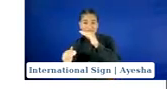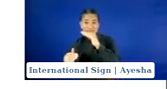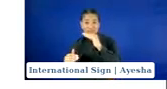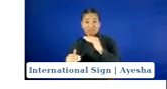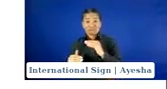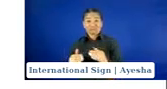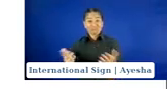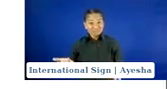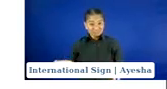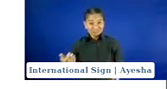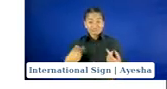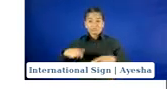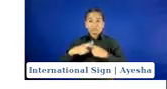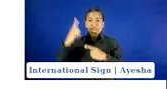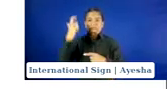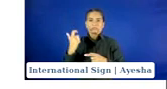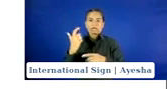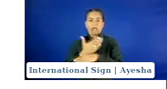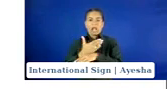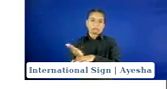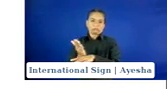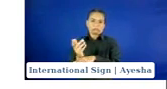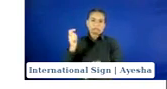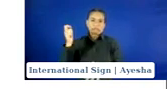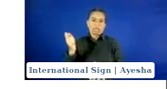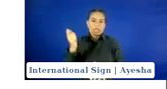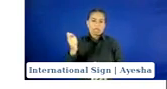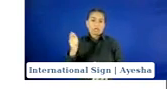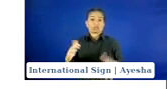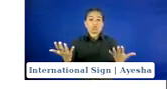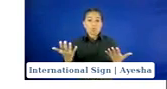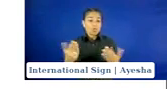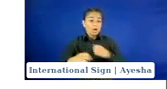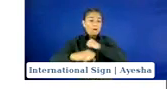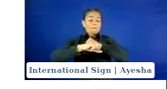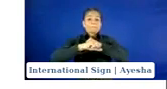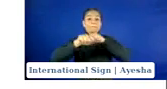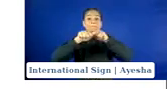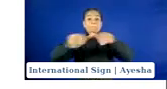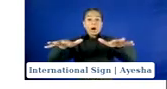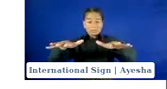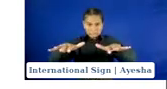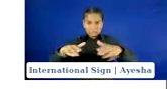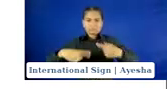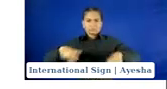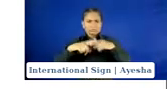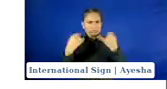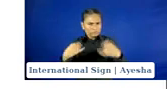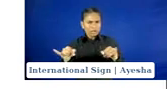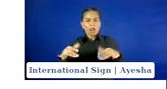Third, the maternity coverage gap is still significant. In 2021,